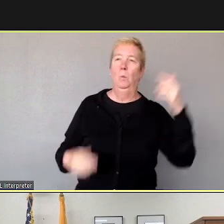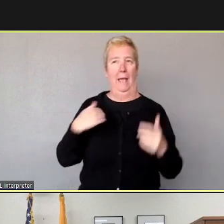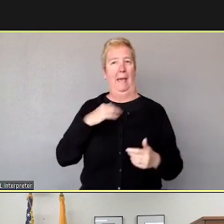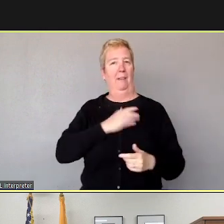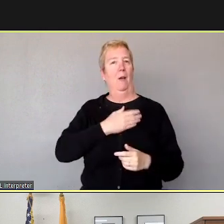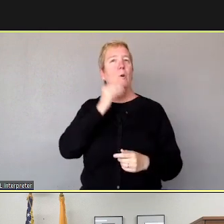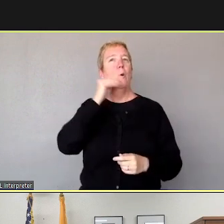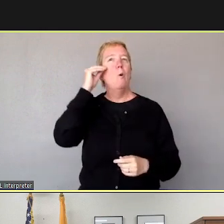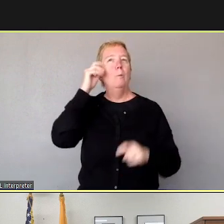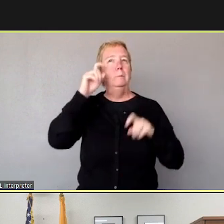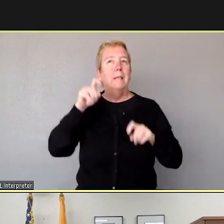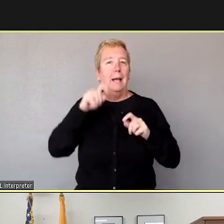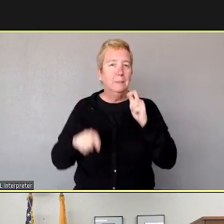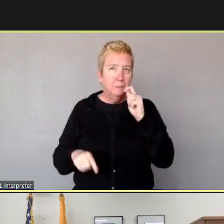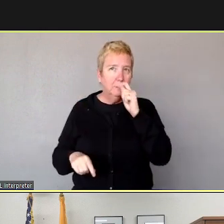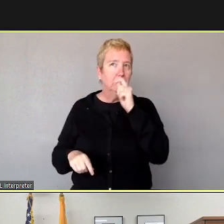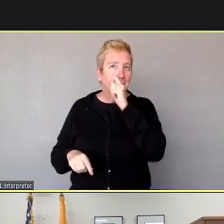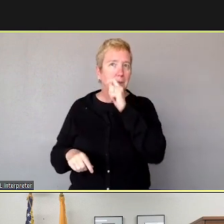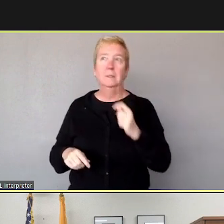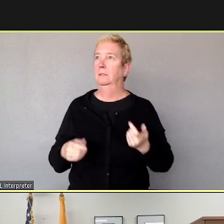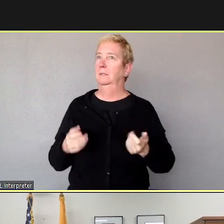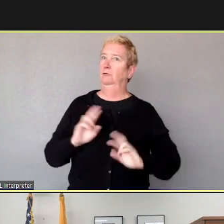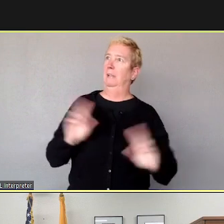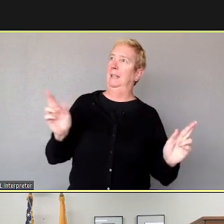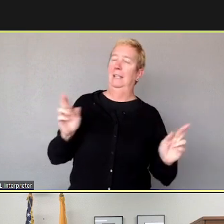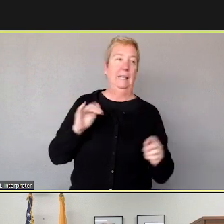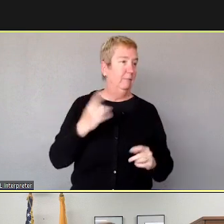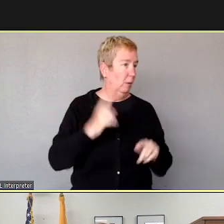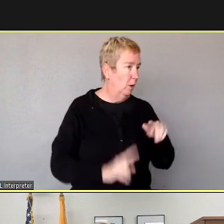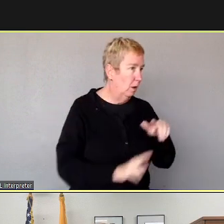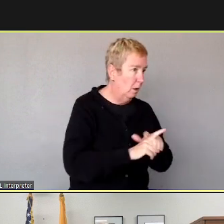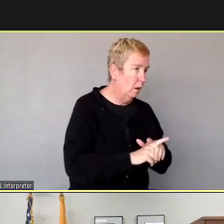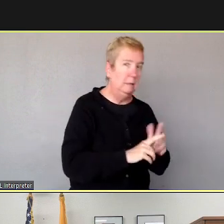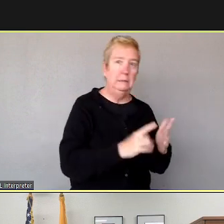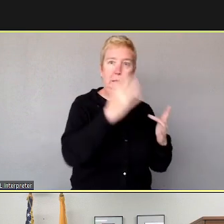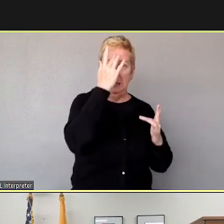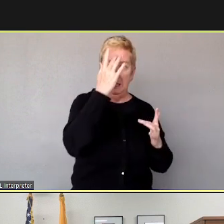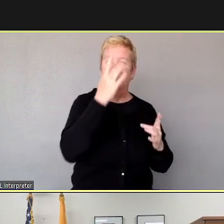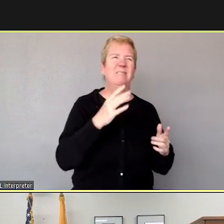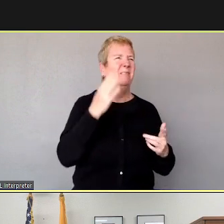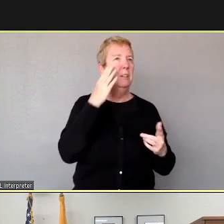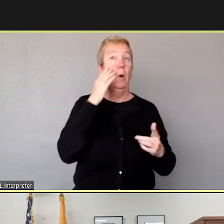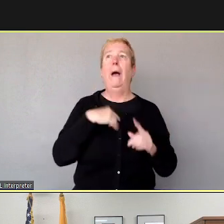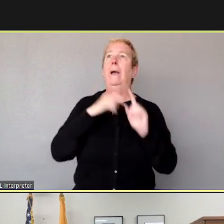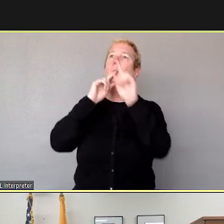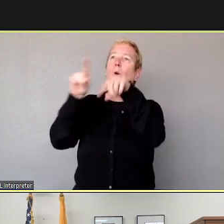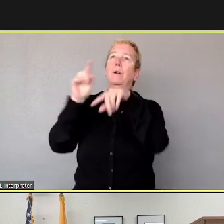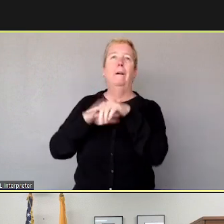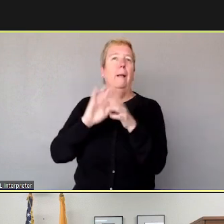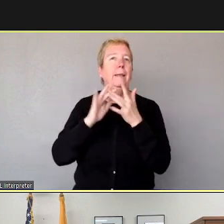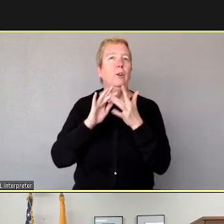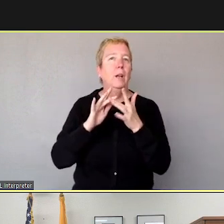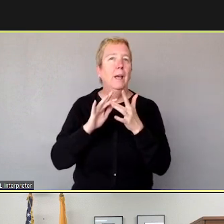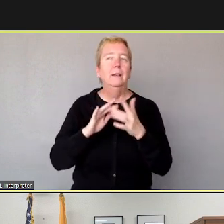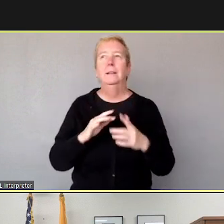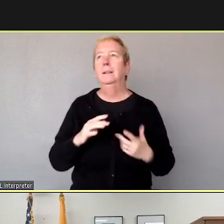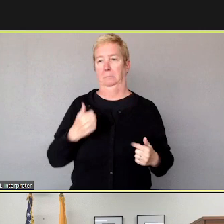for use immediately. If anyone gets symptoms, I ordered them online just the way everybody can, and that's on